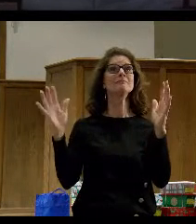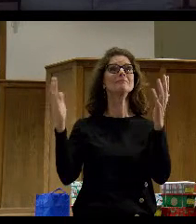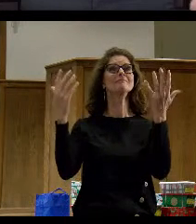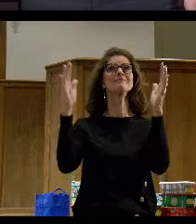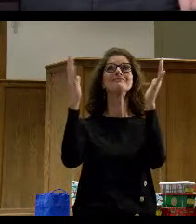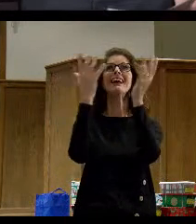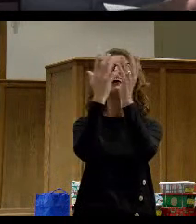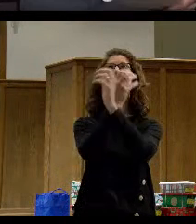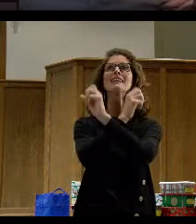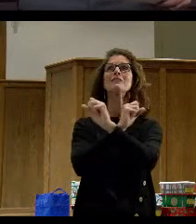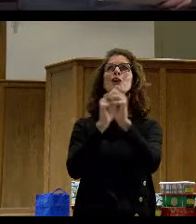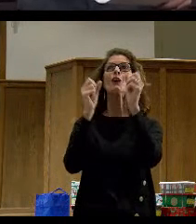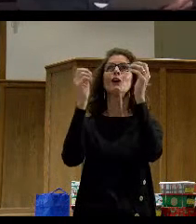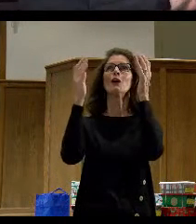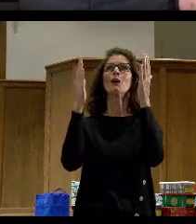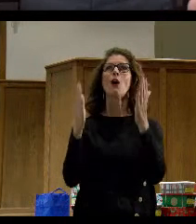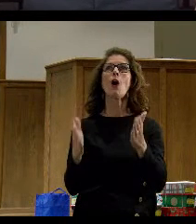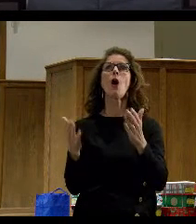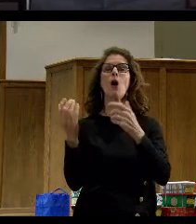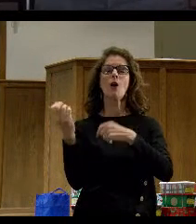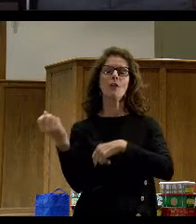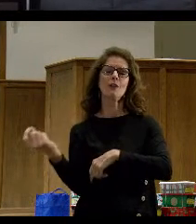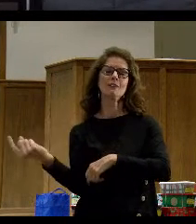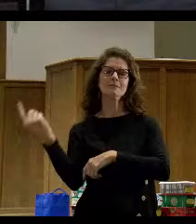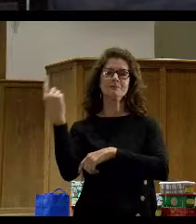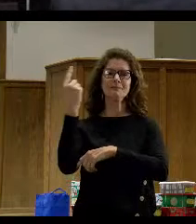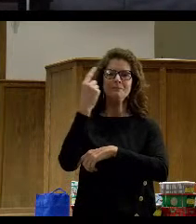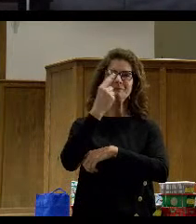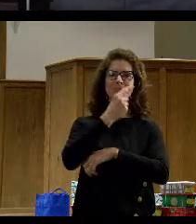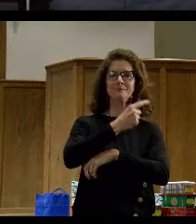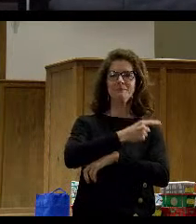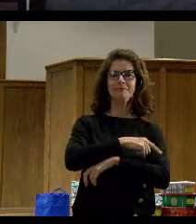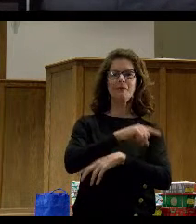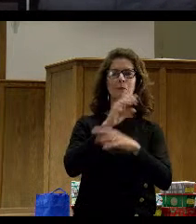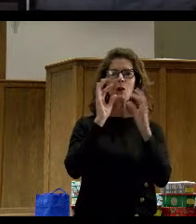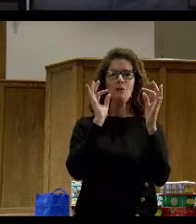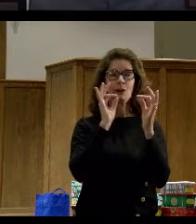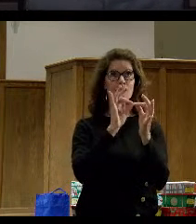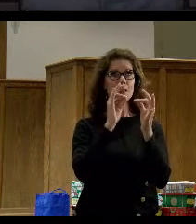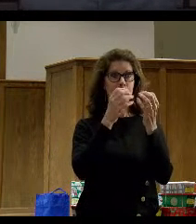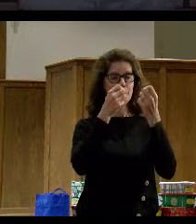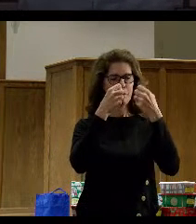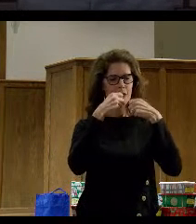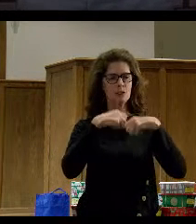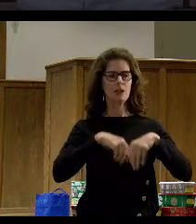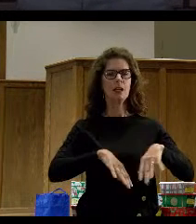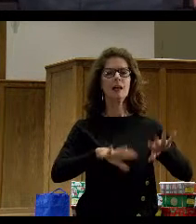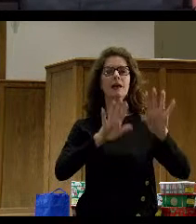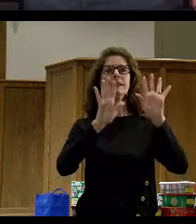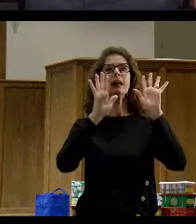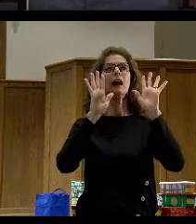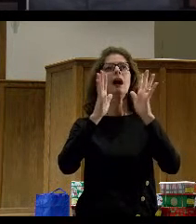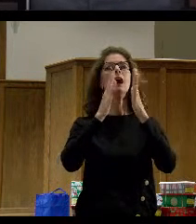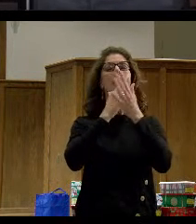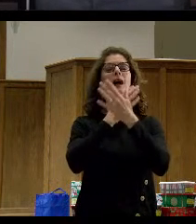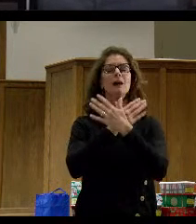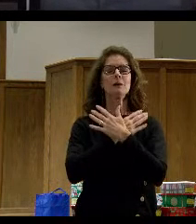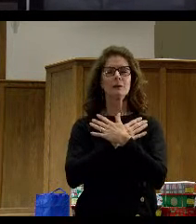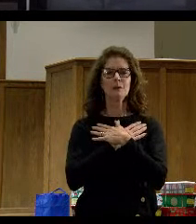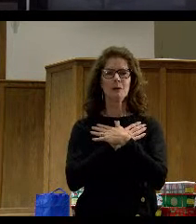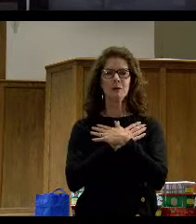my Savior all the day long. Perfect submission, all is